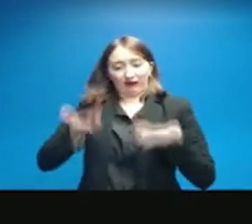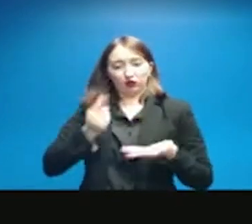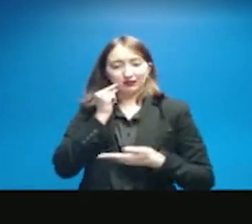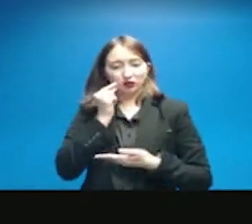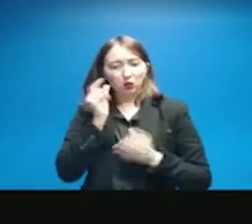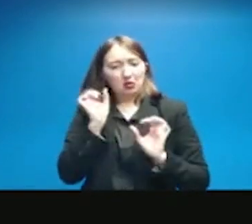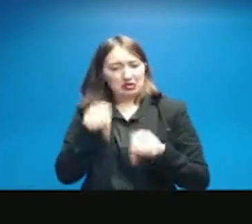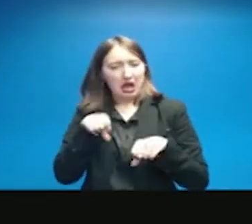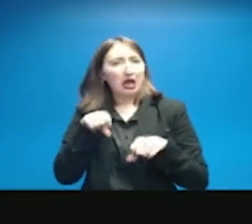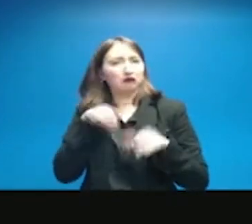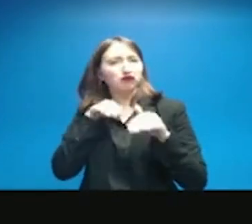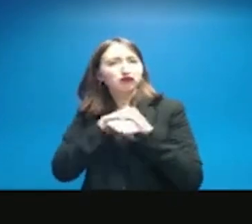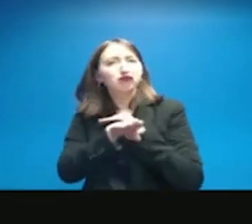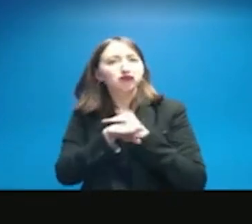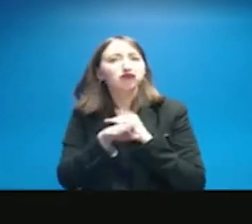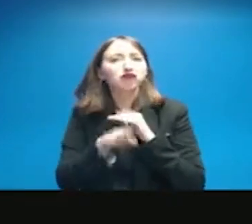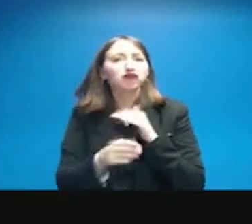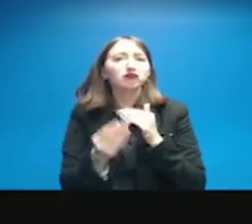Thank you.